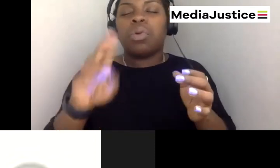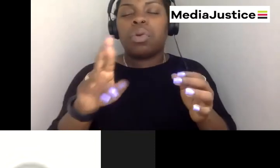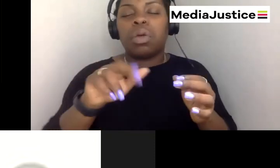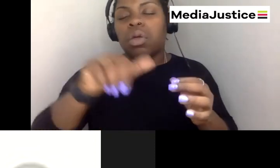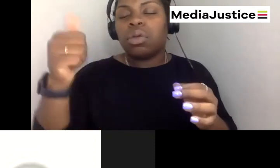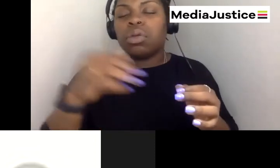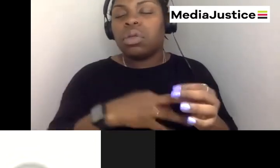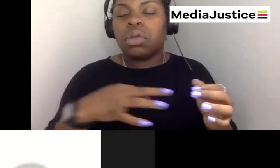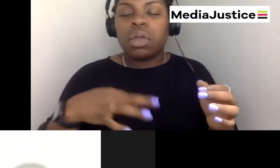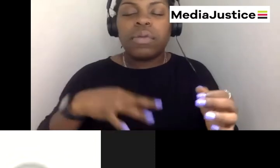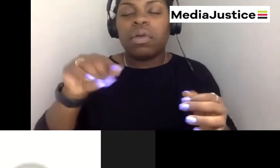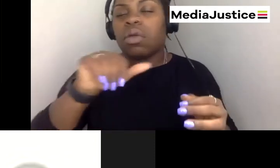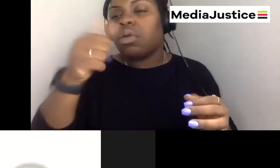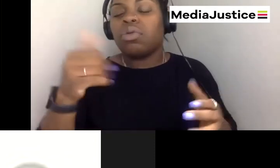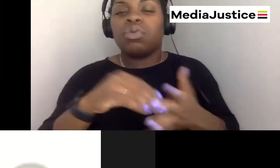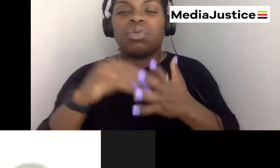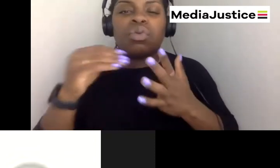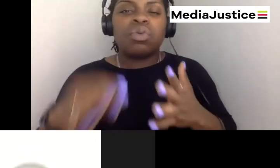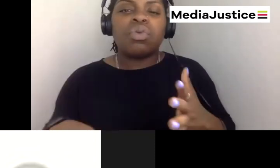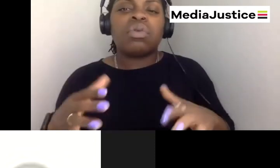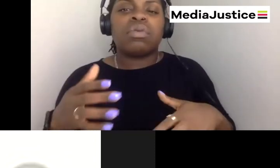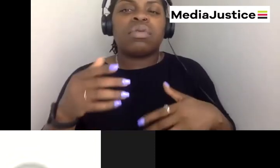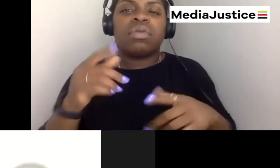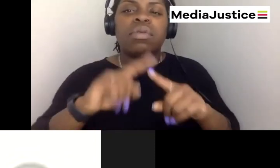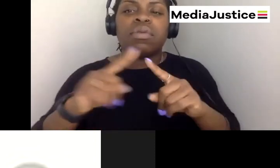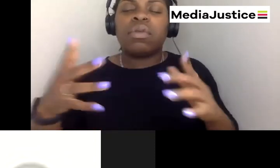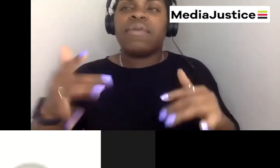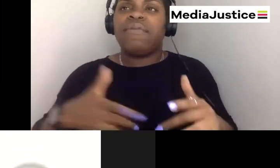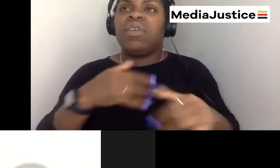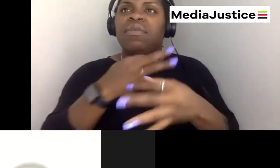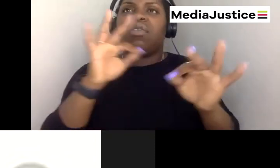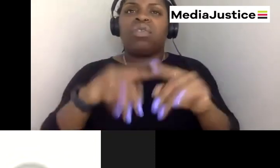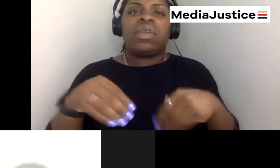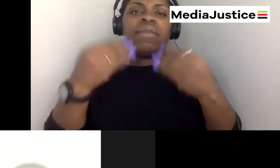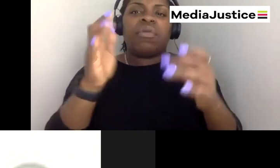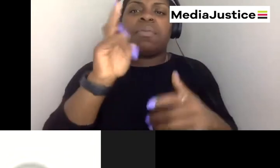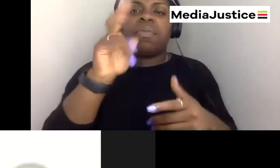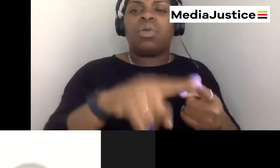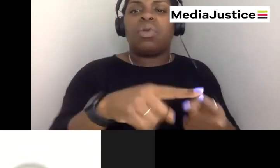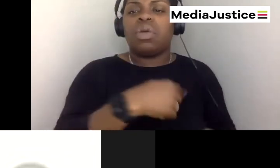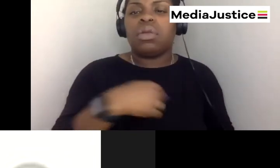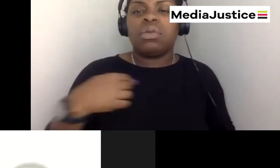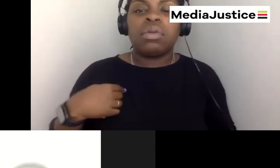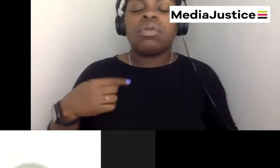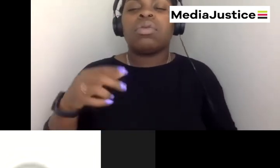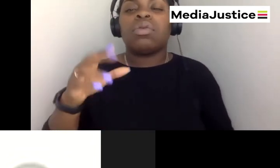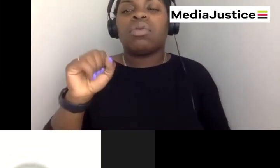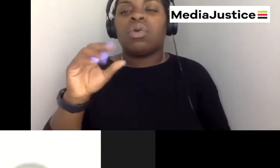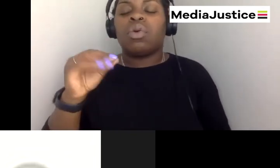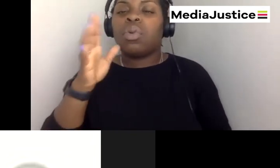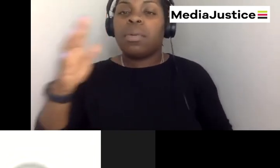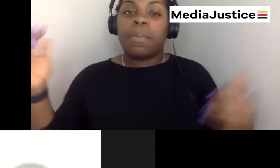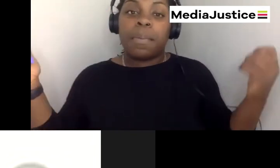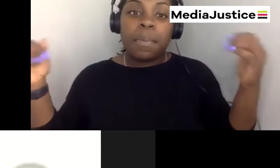other things that could be added to the map, feel free to give that to us. So we'll, when we come back, we'll ask a few groups